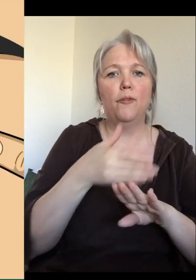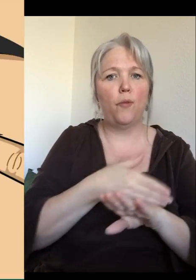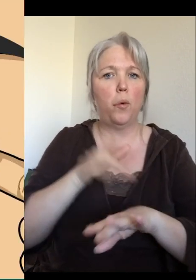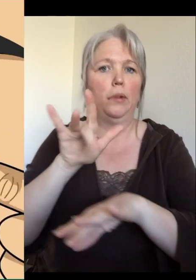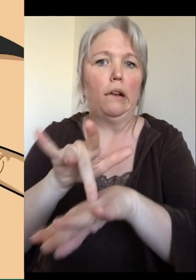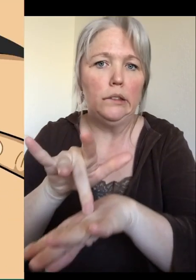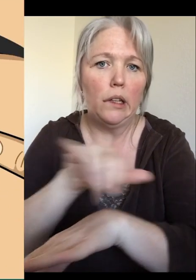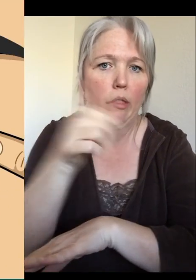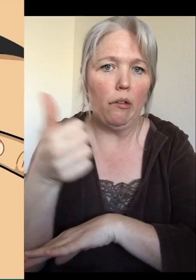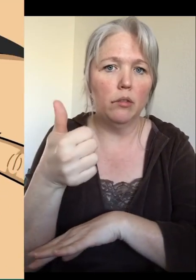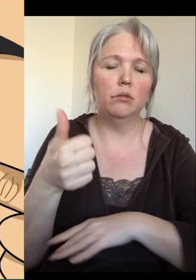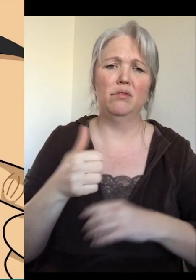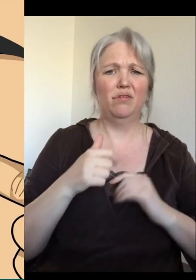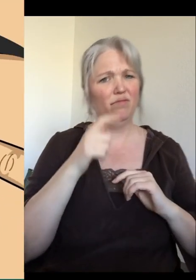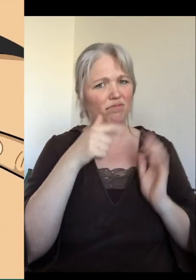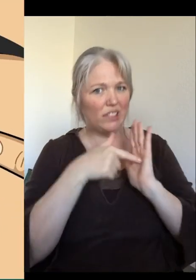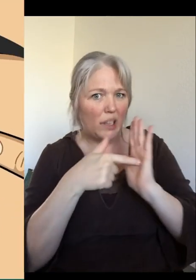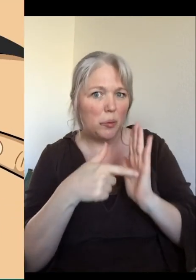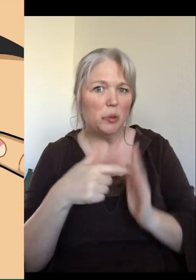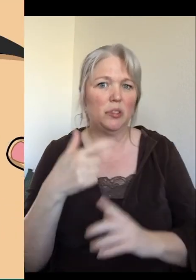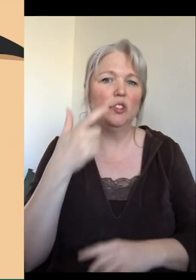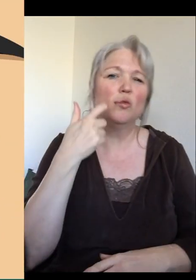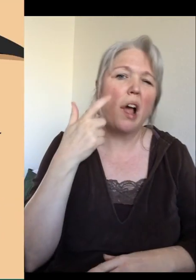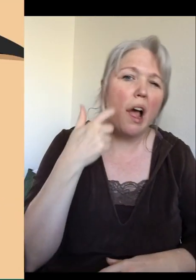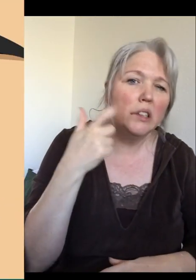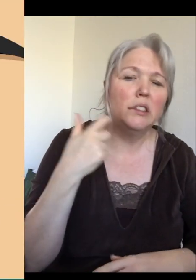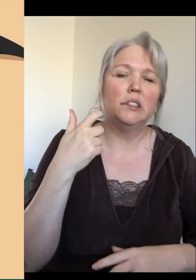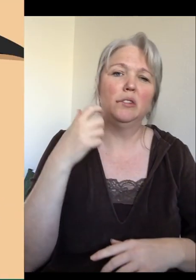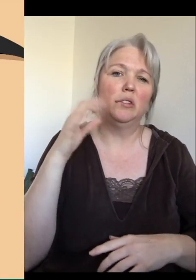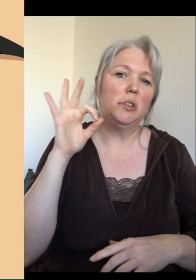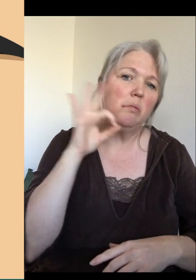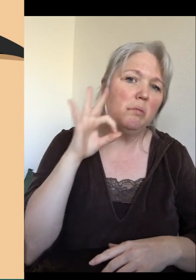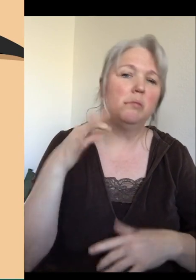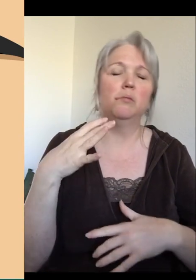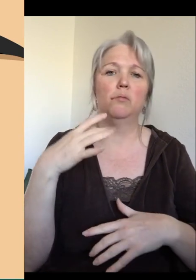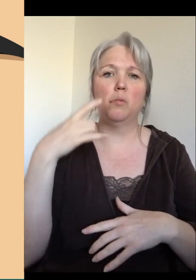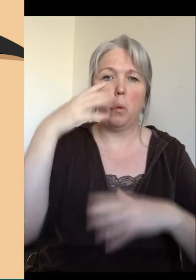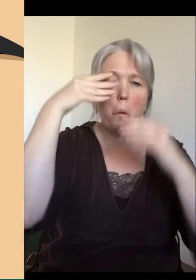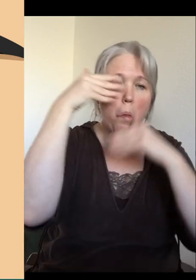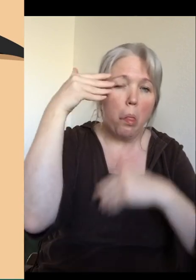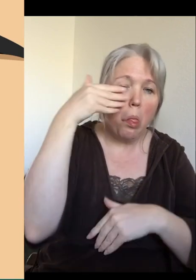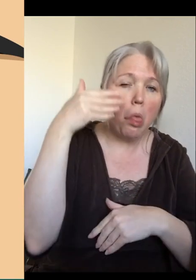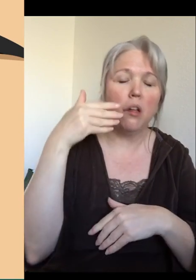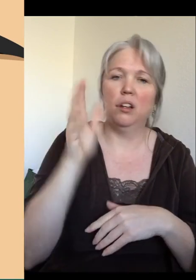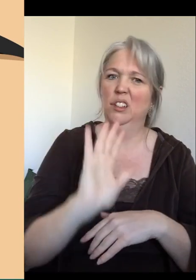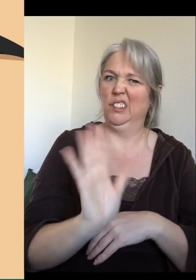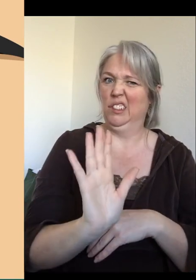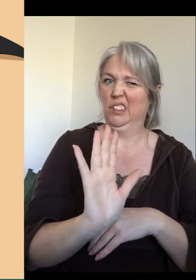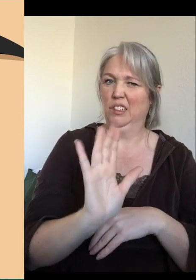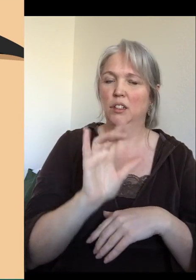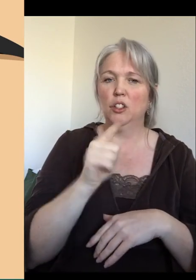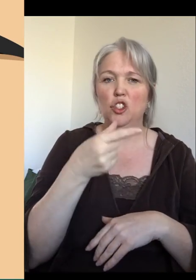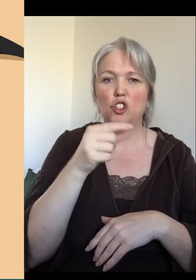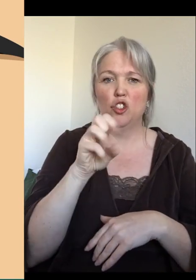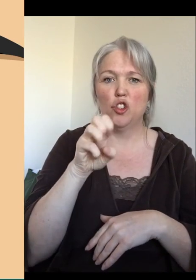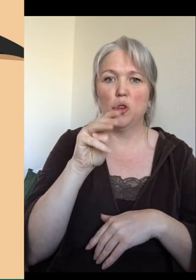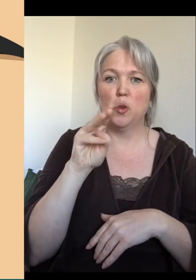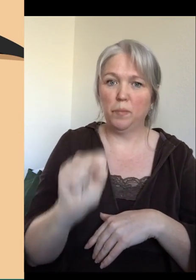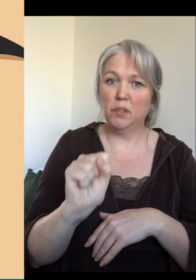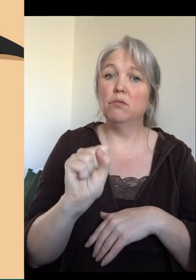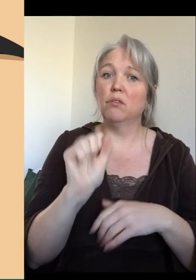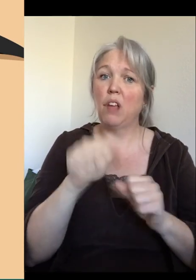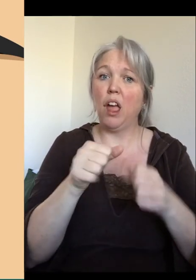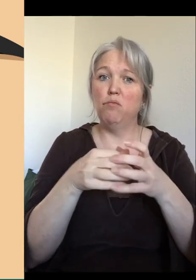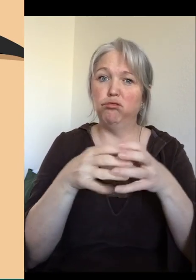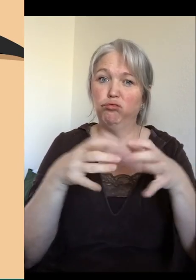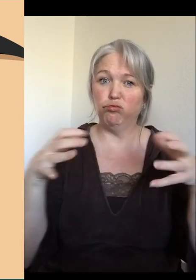Well, like scratching a scab or rubbing your eye. Germs can easily multiply in these places and cause an infection. That means they